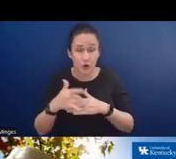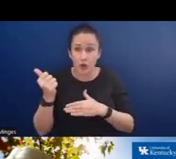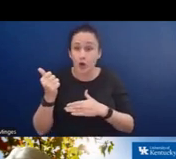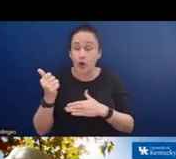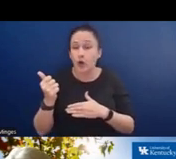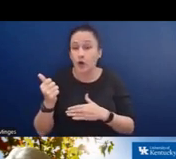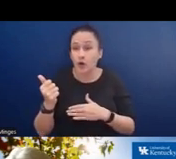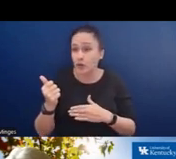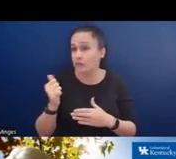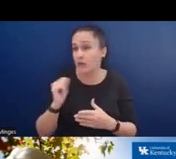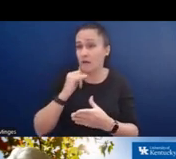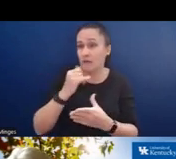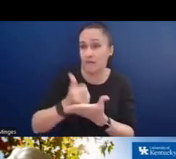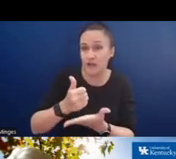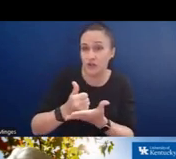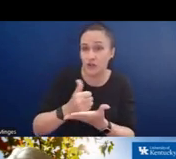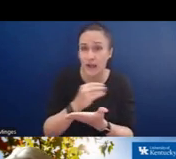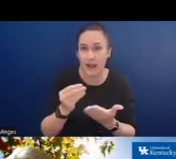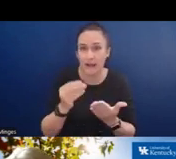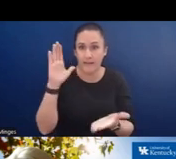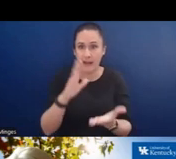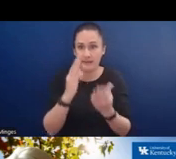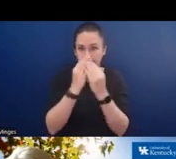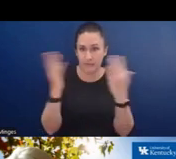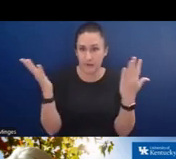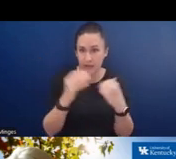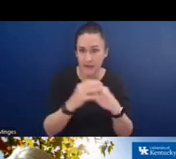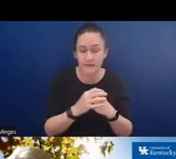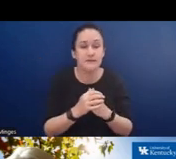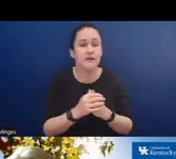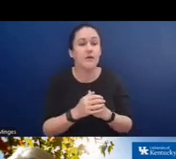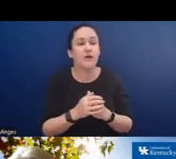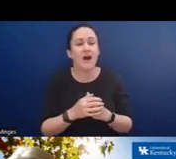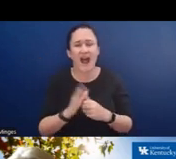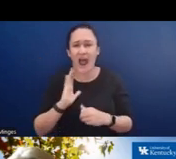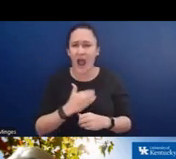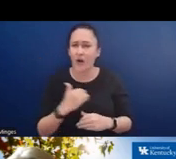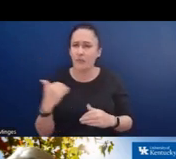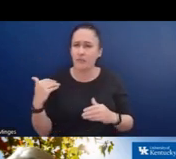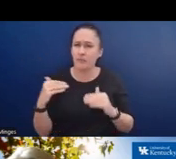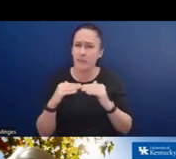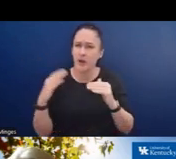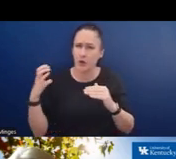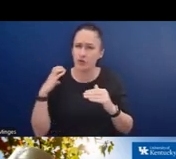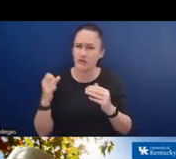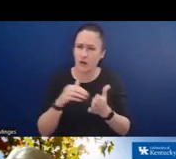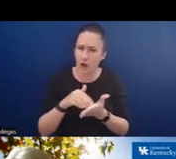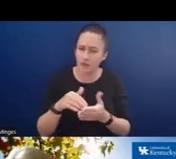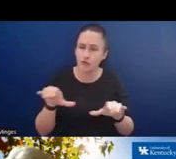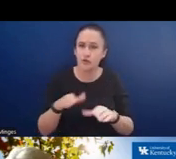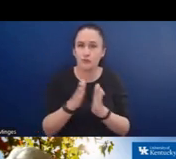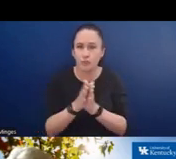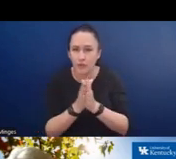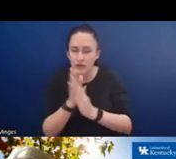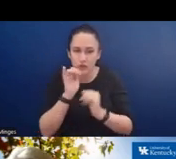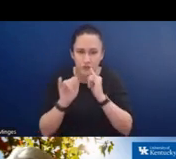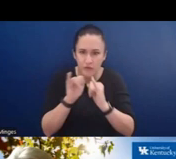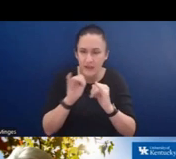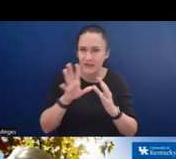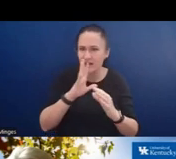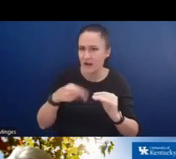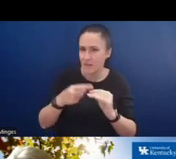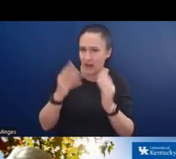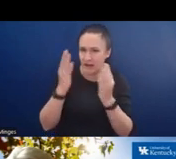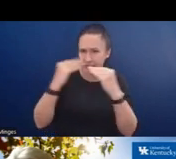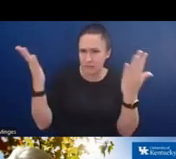peer recovery coaches do motivational interviewing where they talk a lot about ambivalence